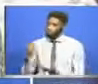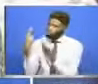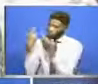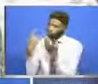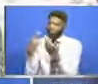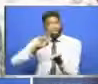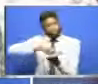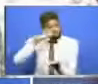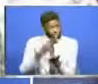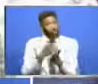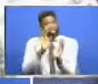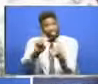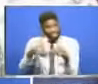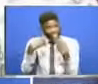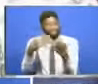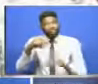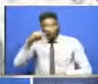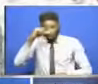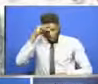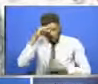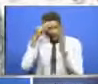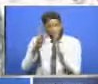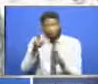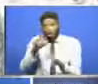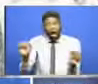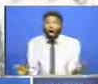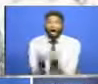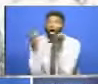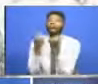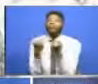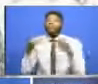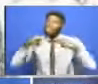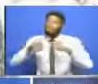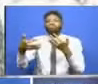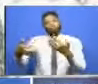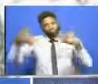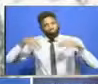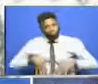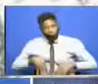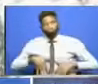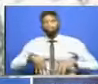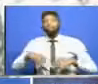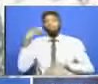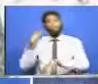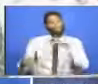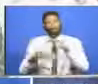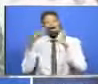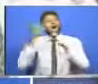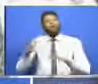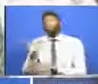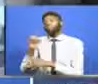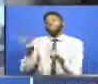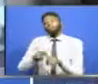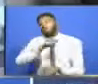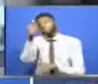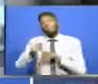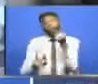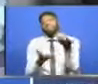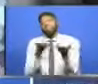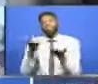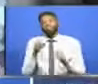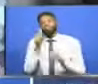the governors will not find their way to machinates in Nairobi and other useless ventures. Not